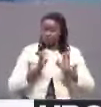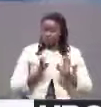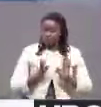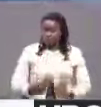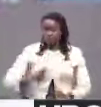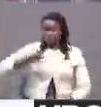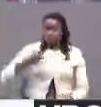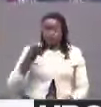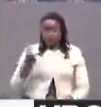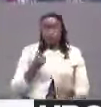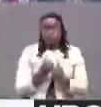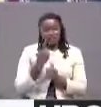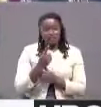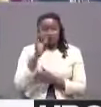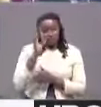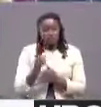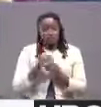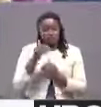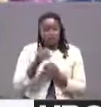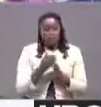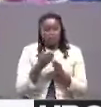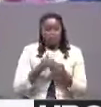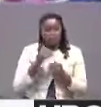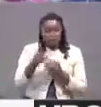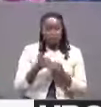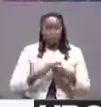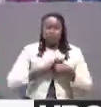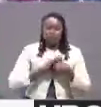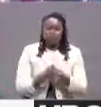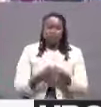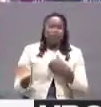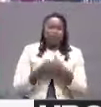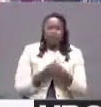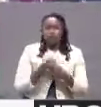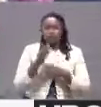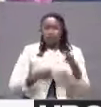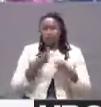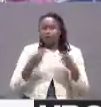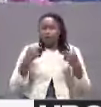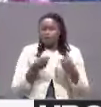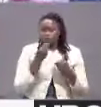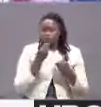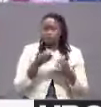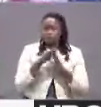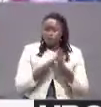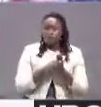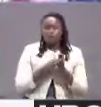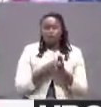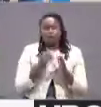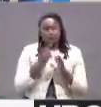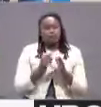region at 11% post-COVID-19 lockdown, with the World Food Programme determined to curb increase through various